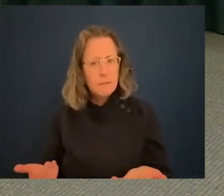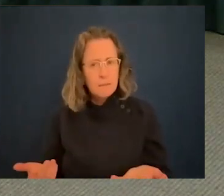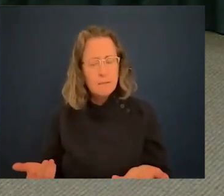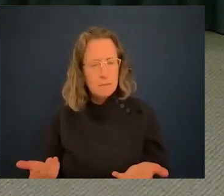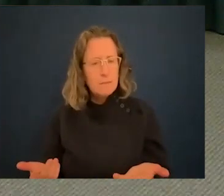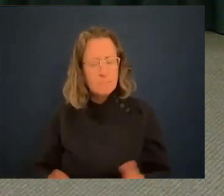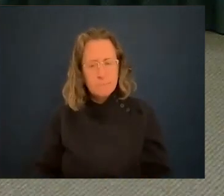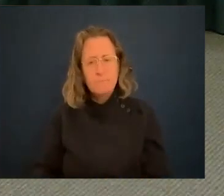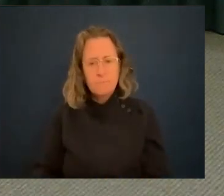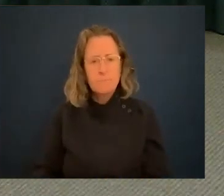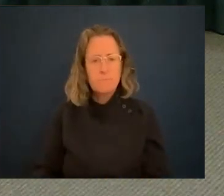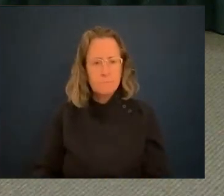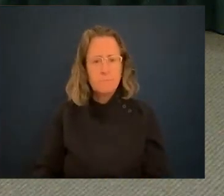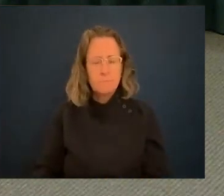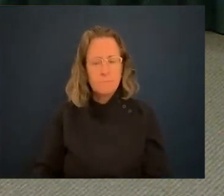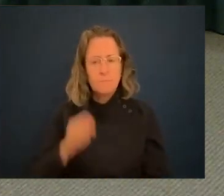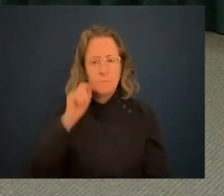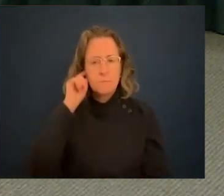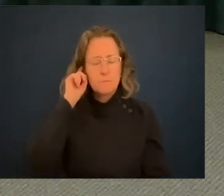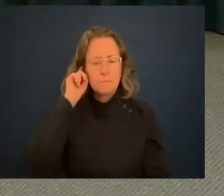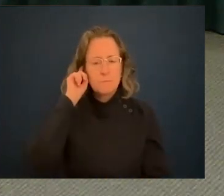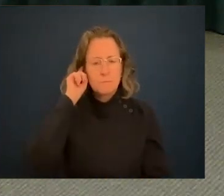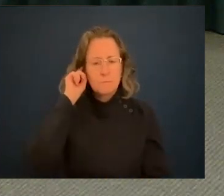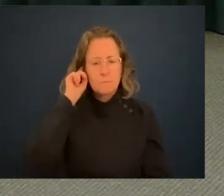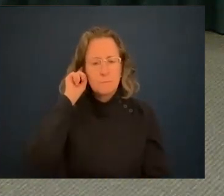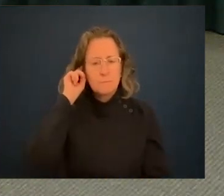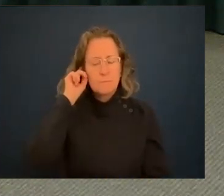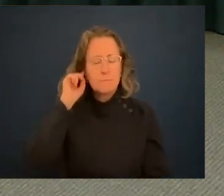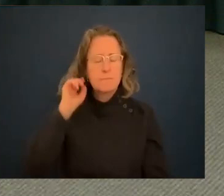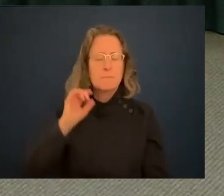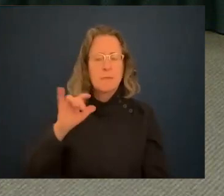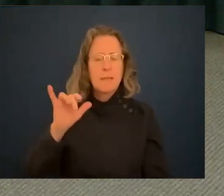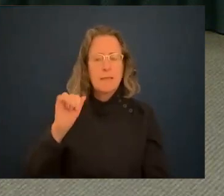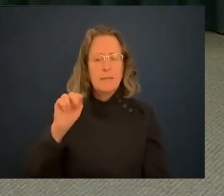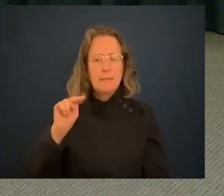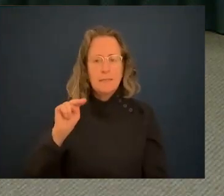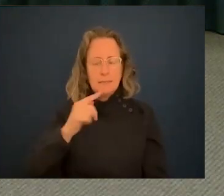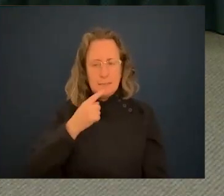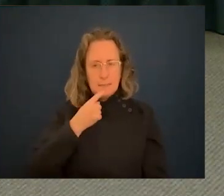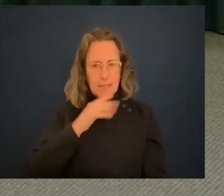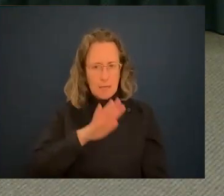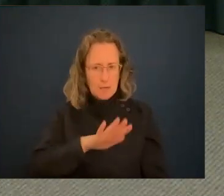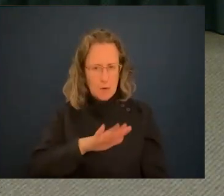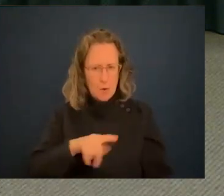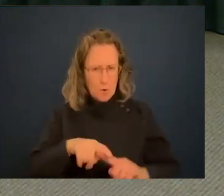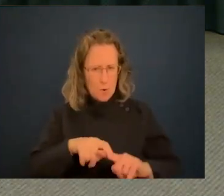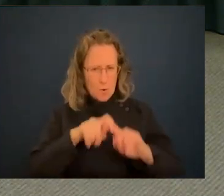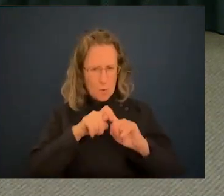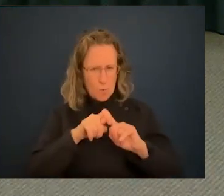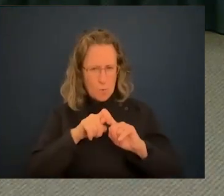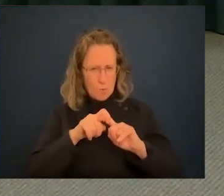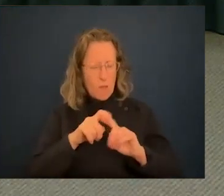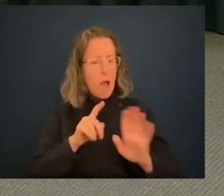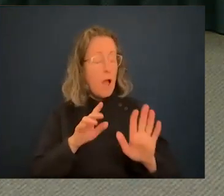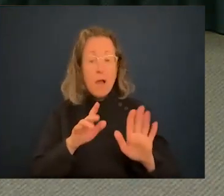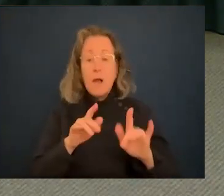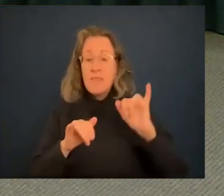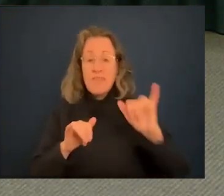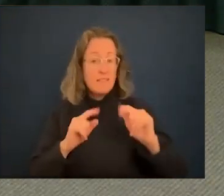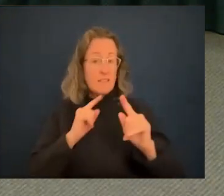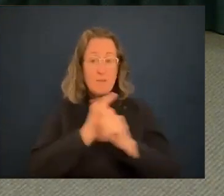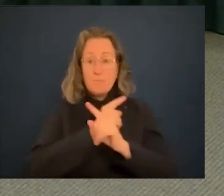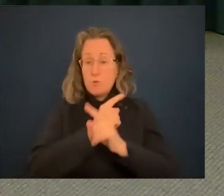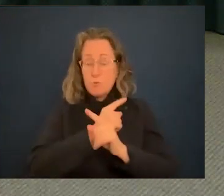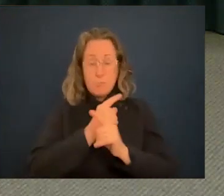town meeting uh so I I just want to pause you a second because I think that's a very appropriate conversation for the